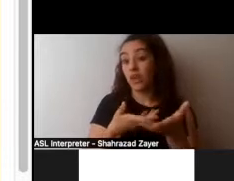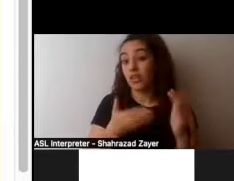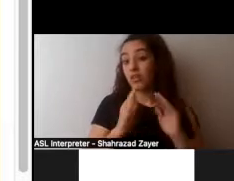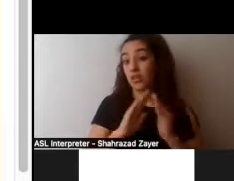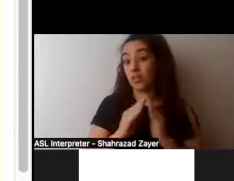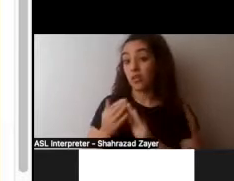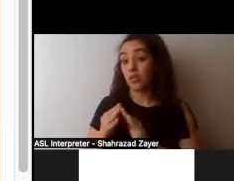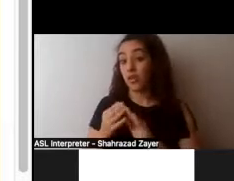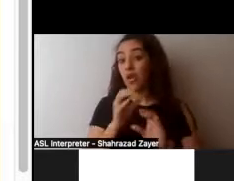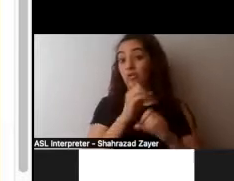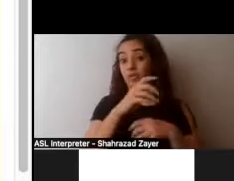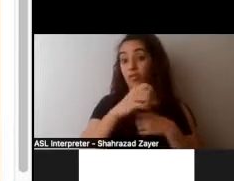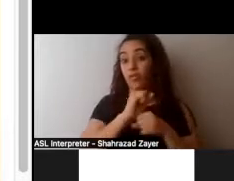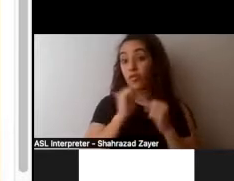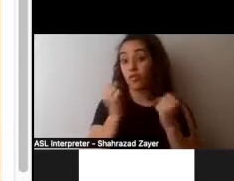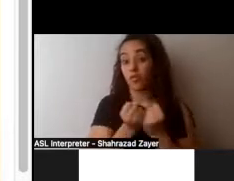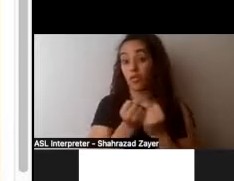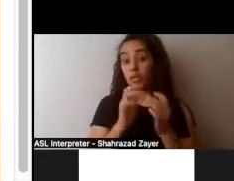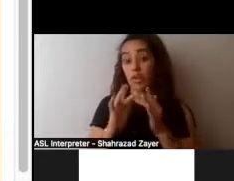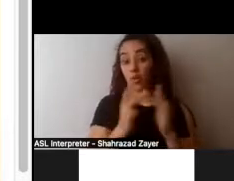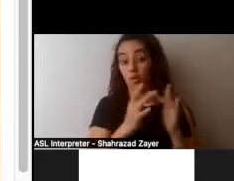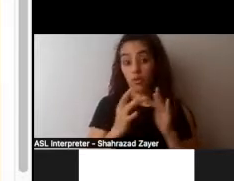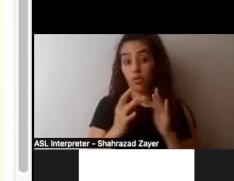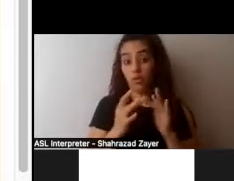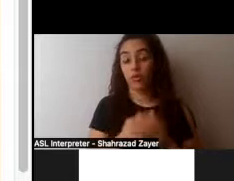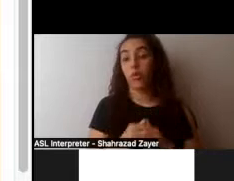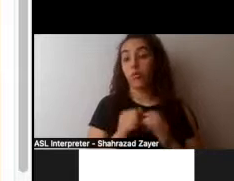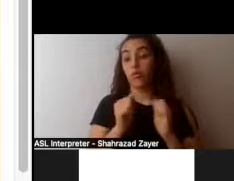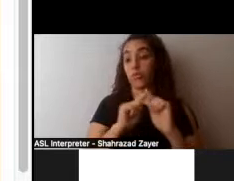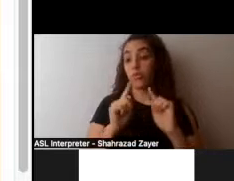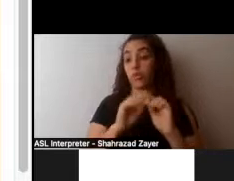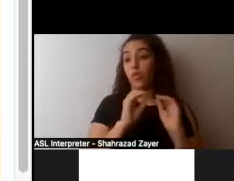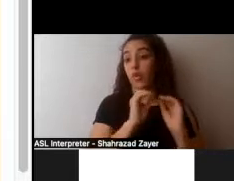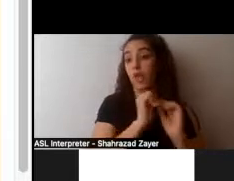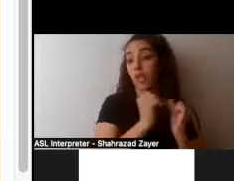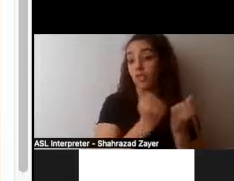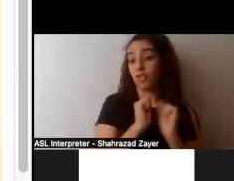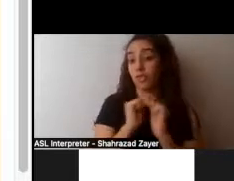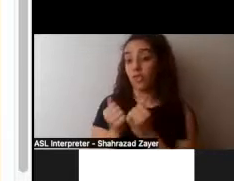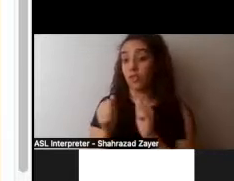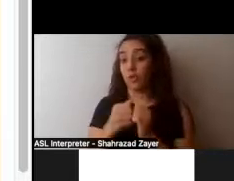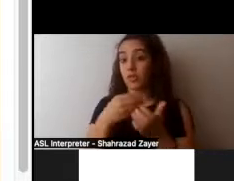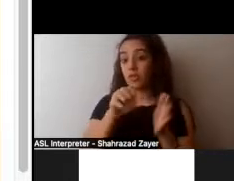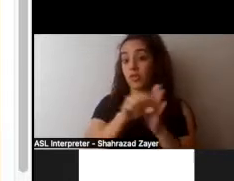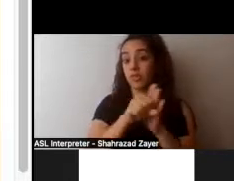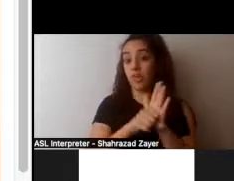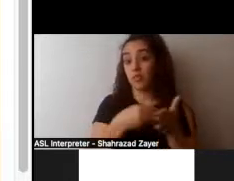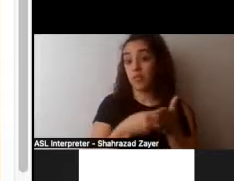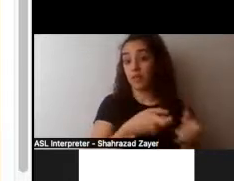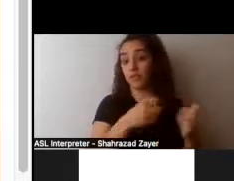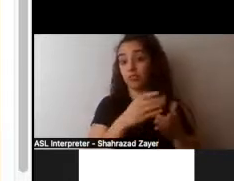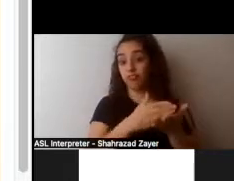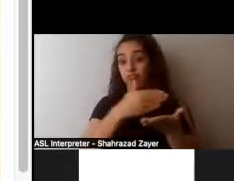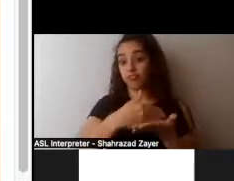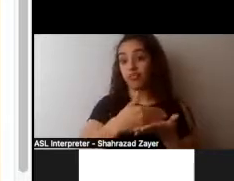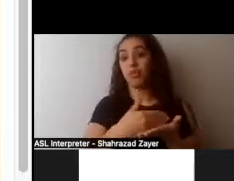of scale, from government agencies with state budgets through to locally funded food pantries. So there's a lot of